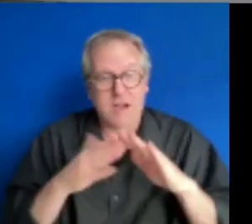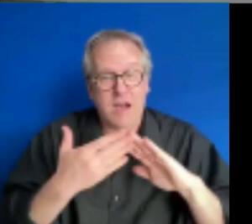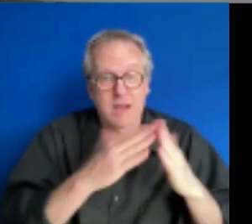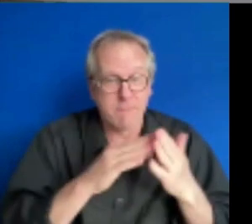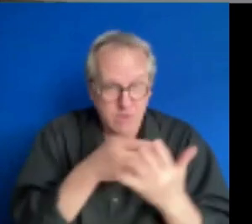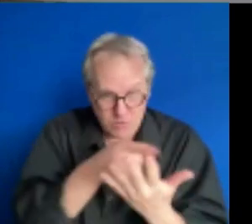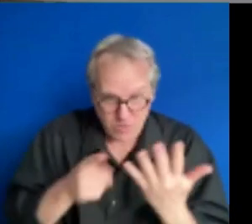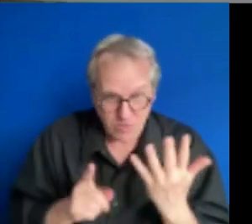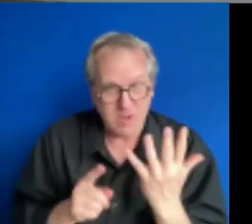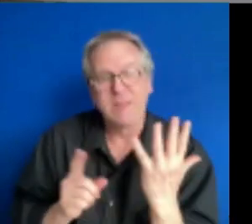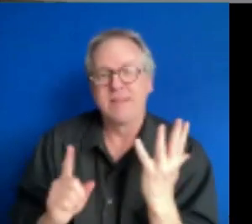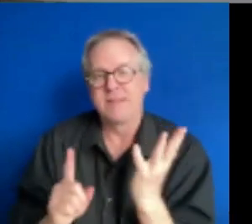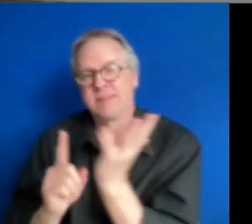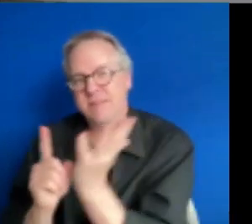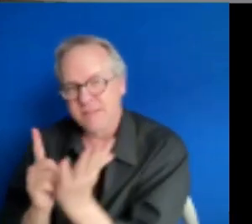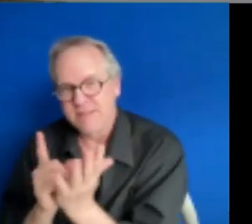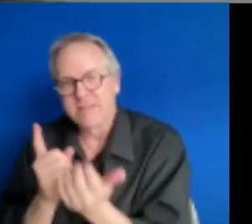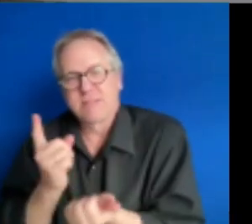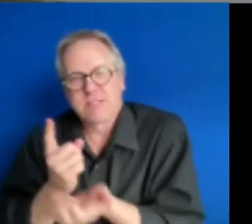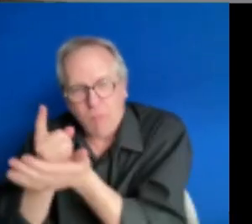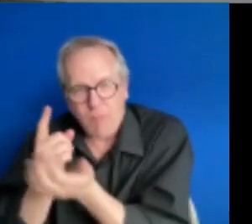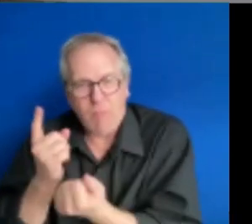is supporting